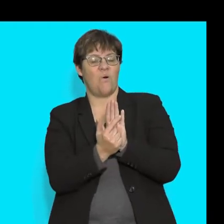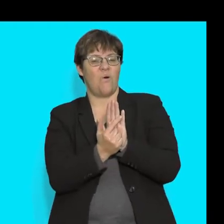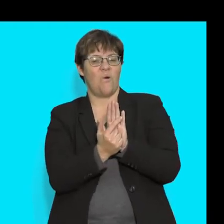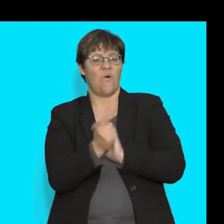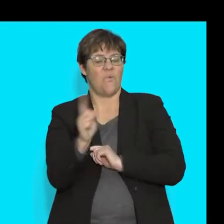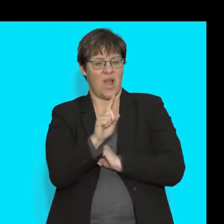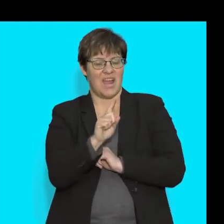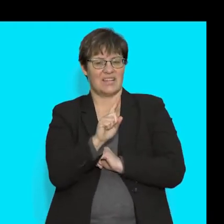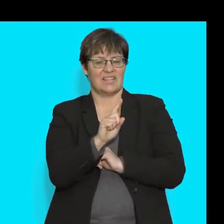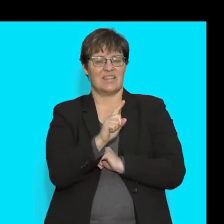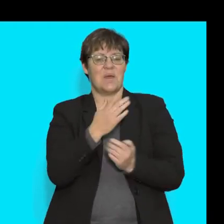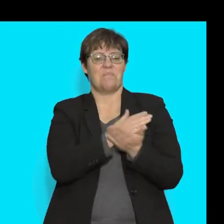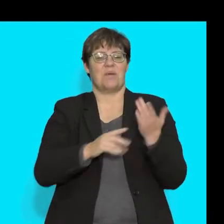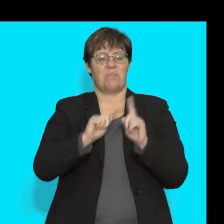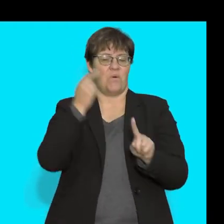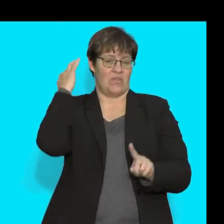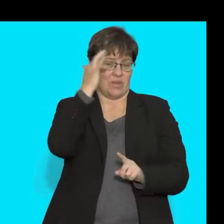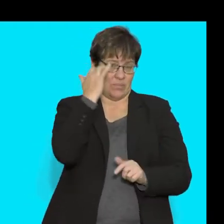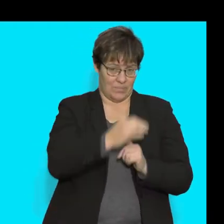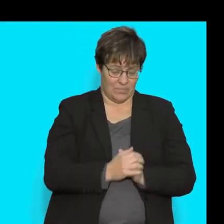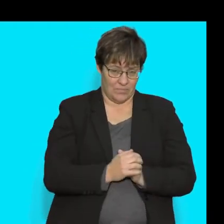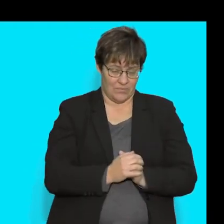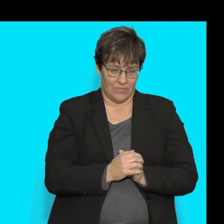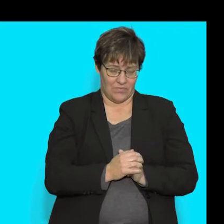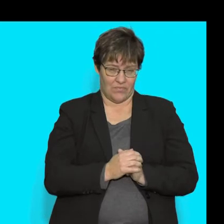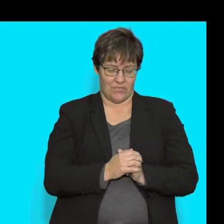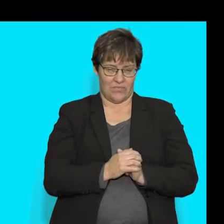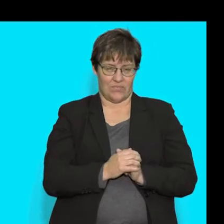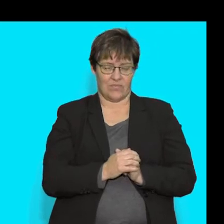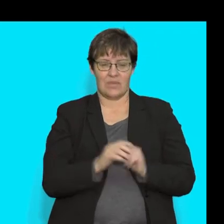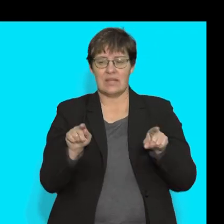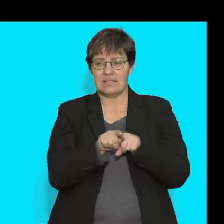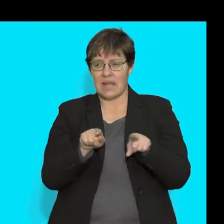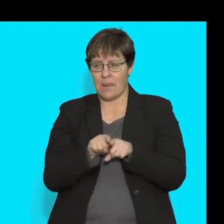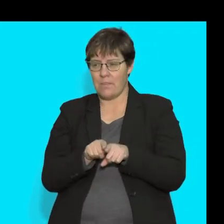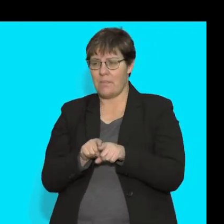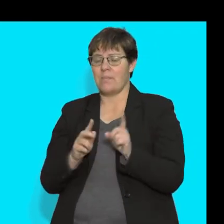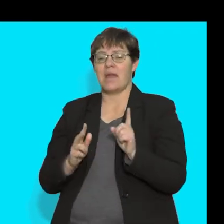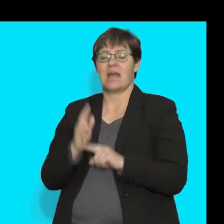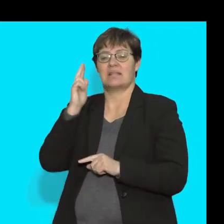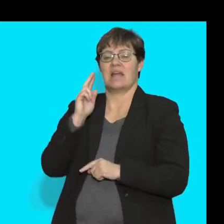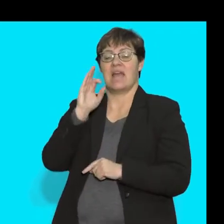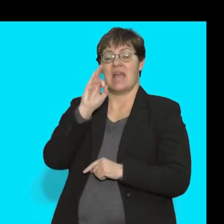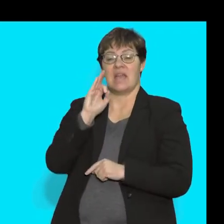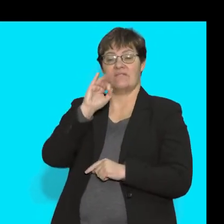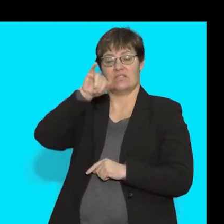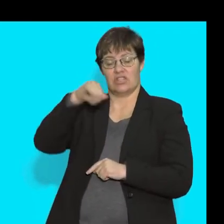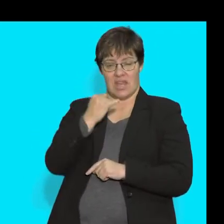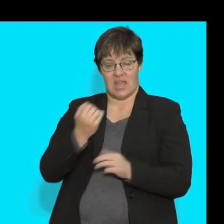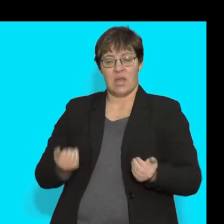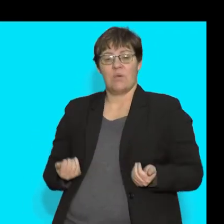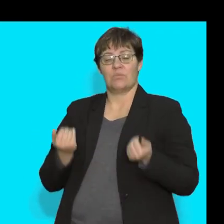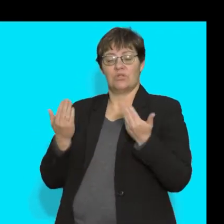have to do with the midpoint theorem. And then also it intersects FJ that